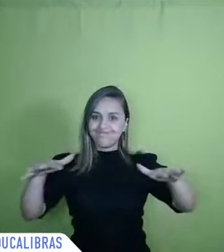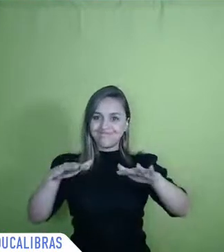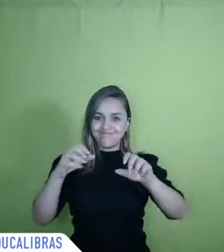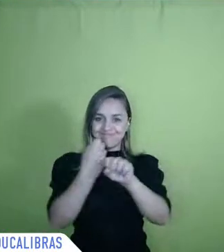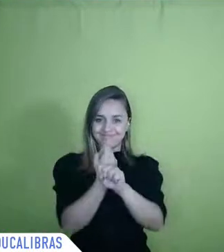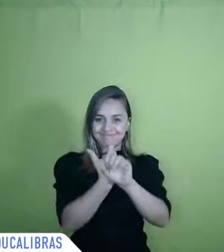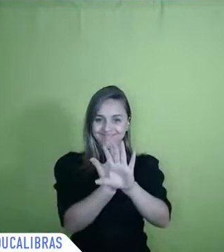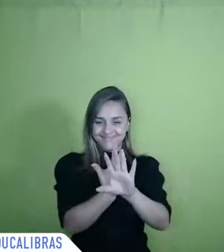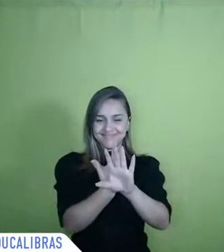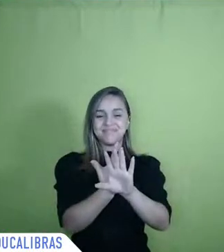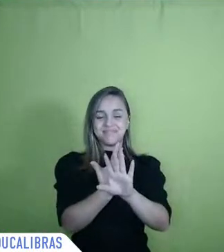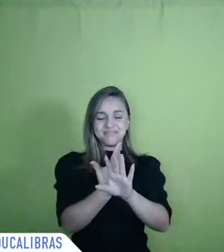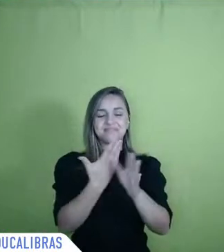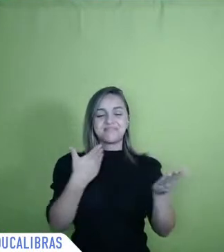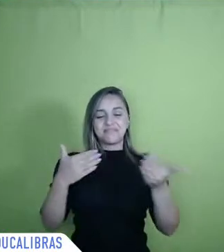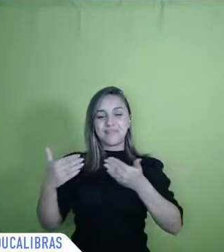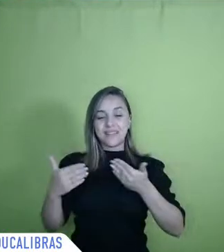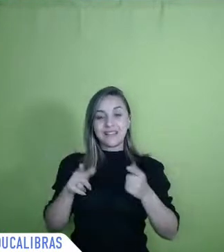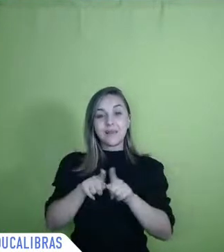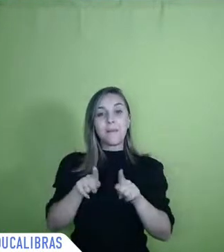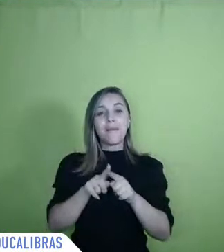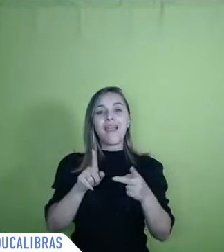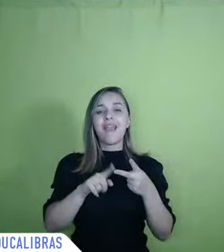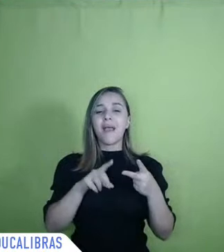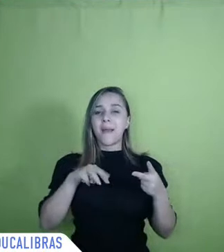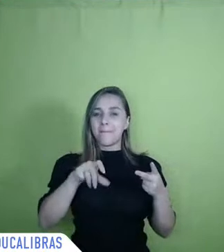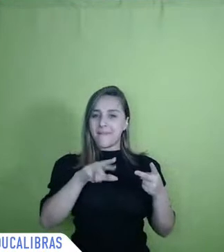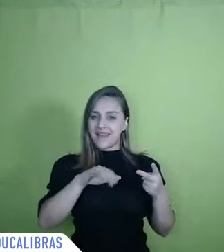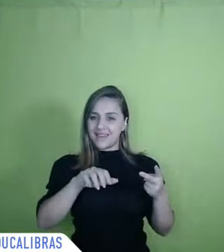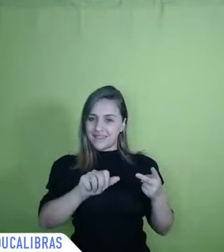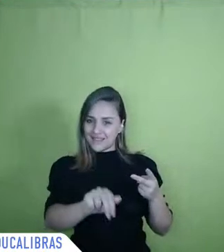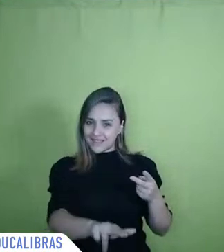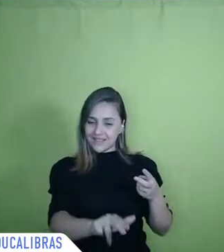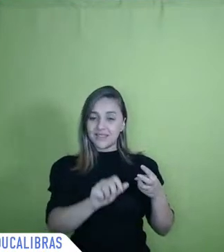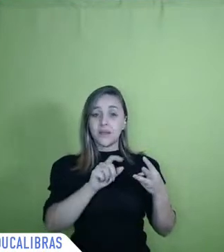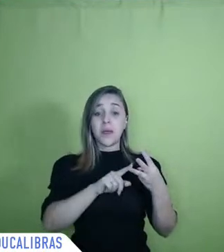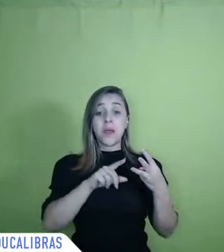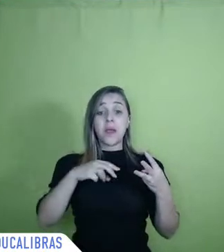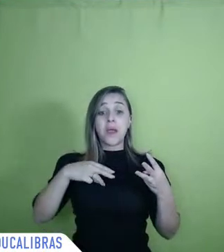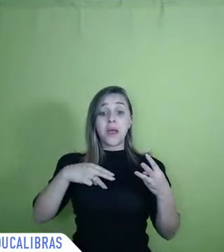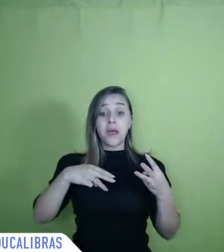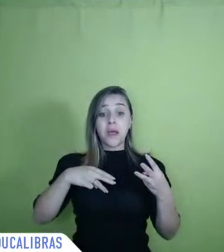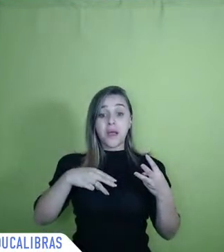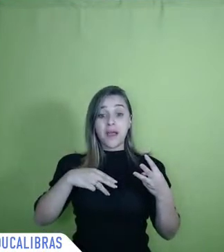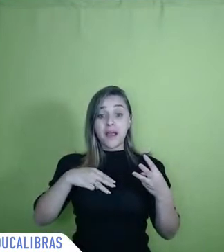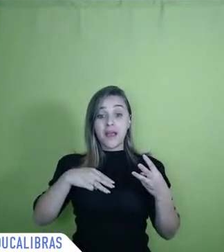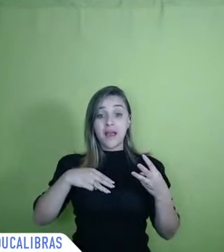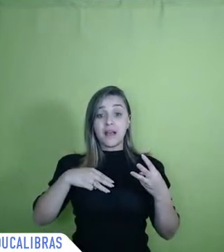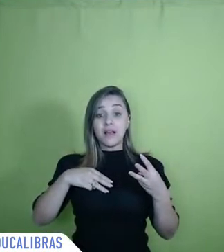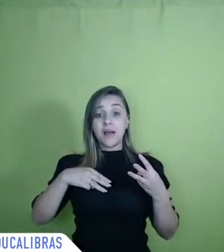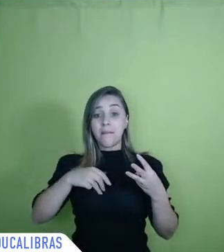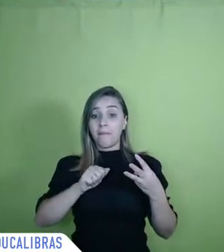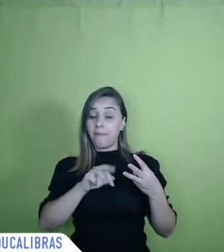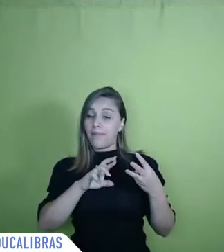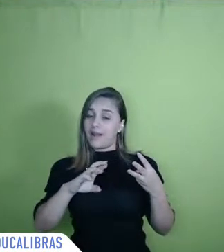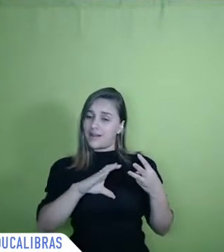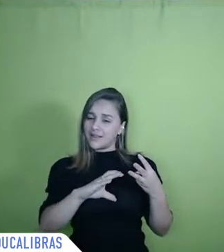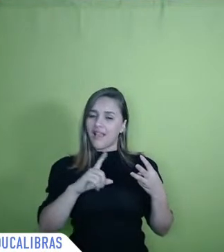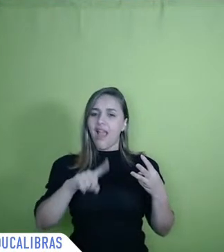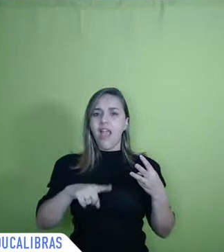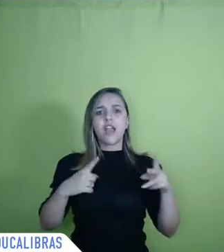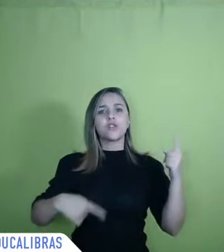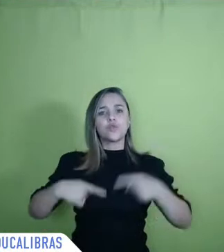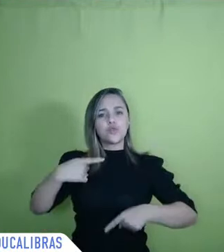all of you. It's a pleasure to be with you and with Mariana and Mark here. It's a